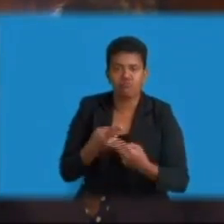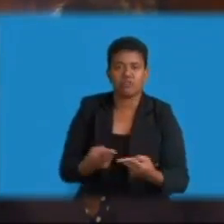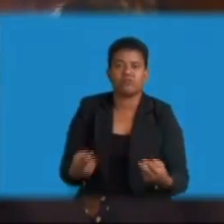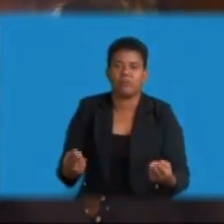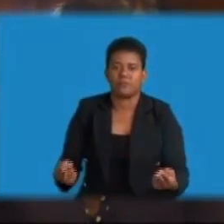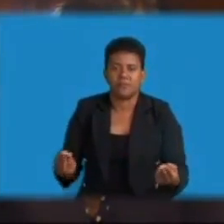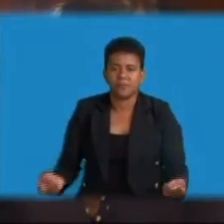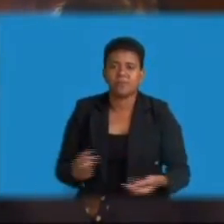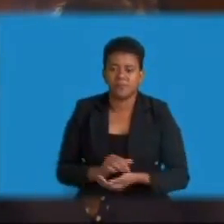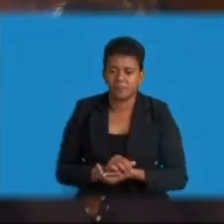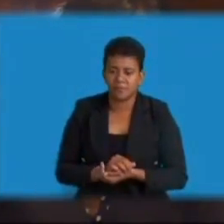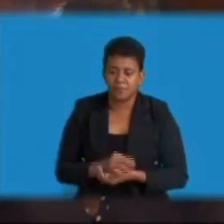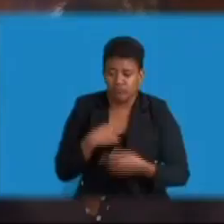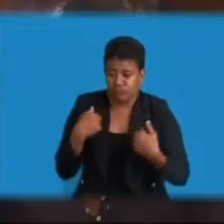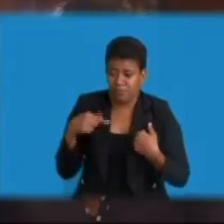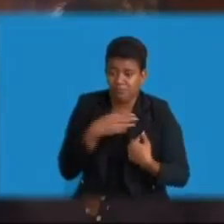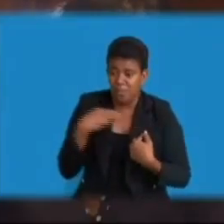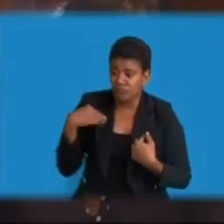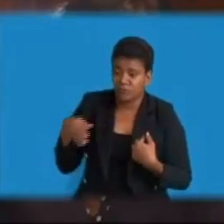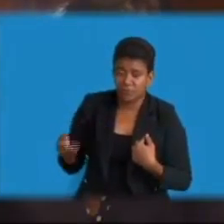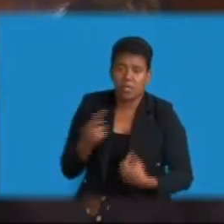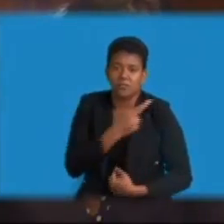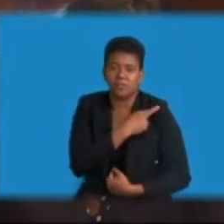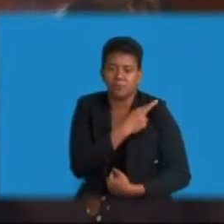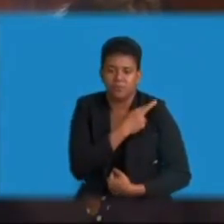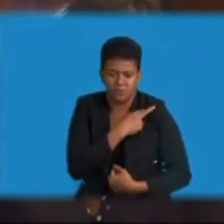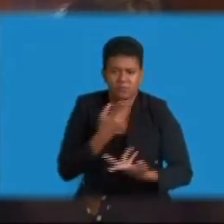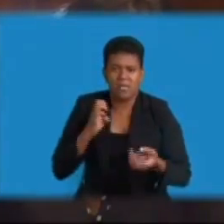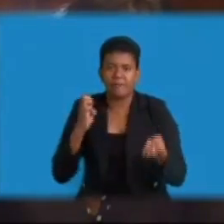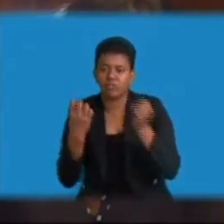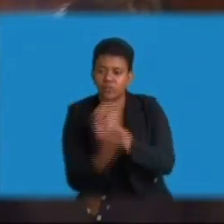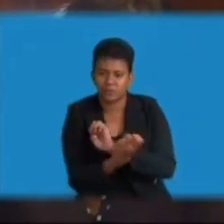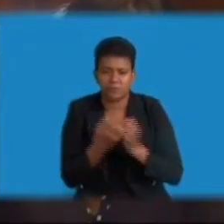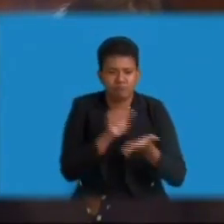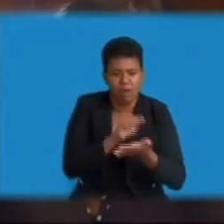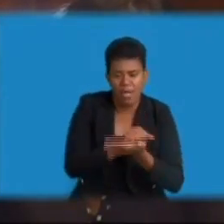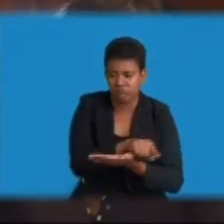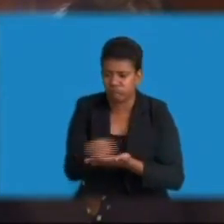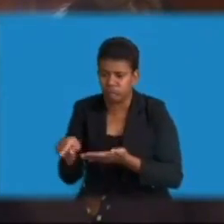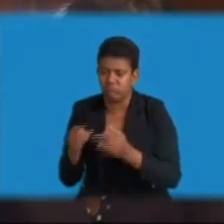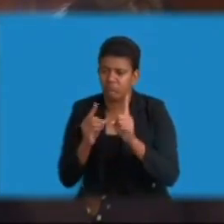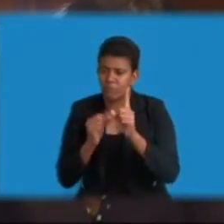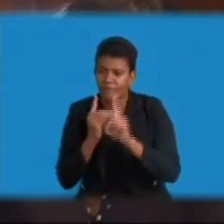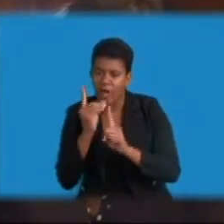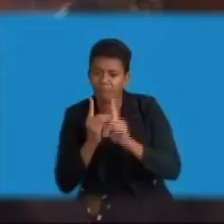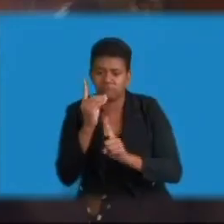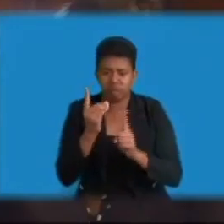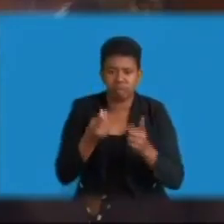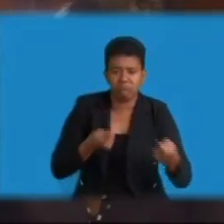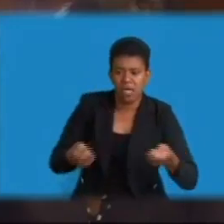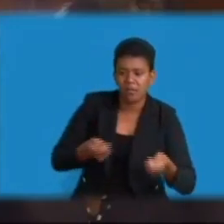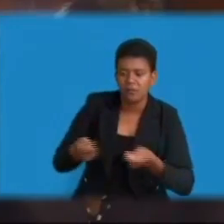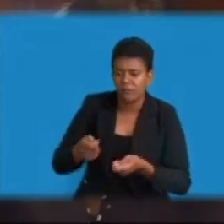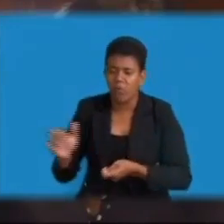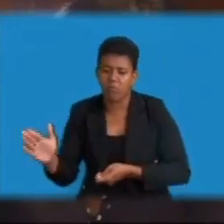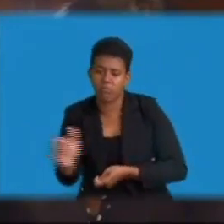of Lands, is responsible for the effective and efficient administration, development and the management of all state lands.